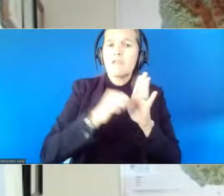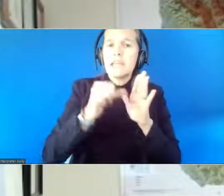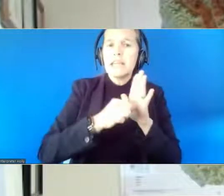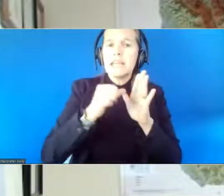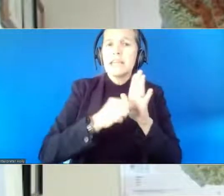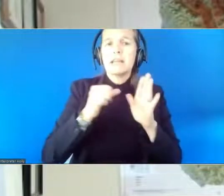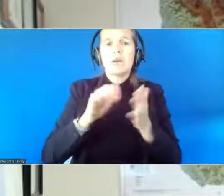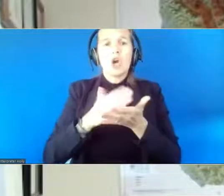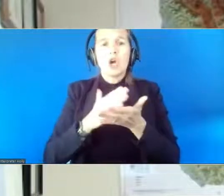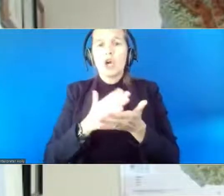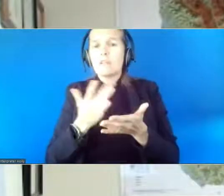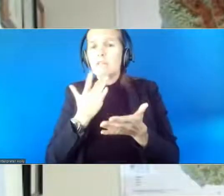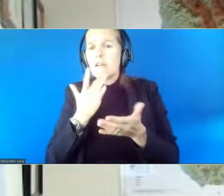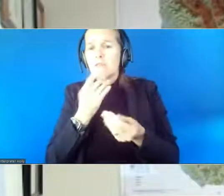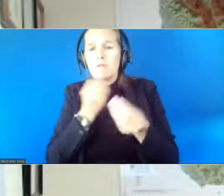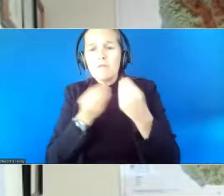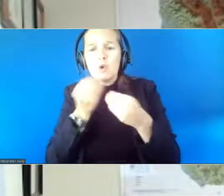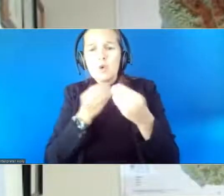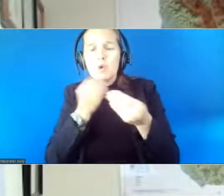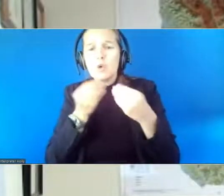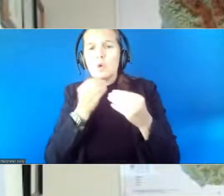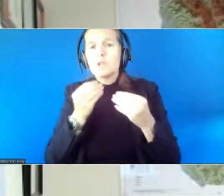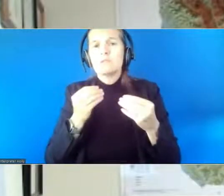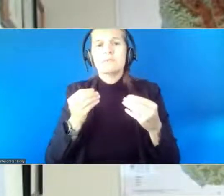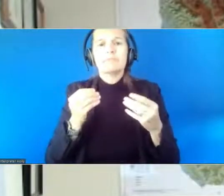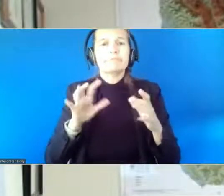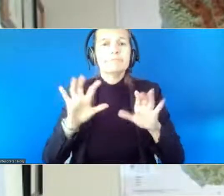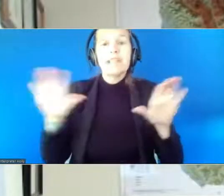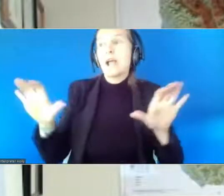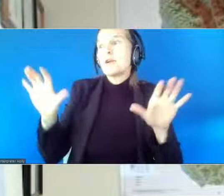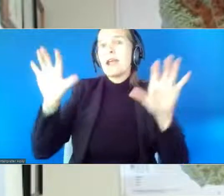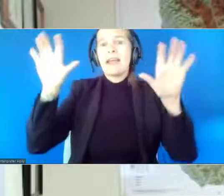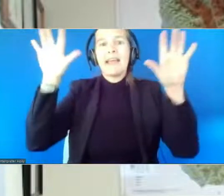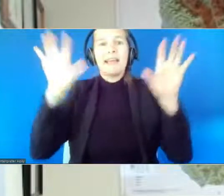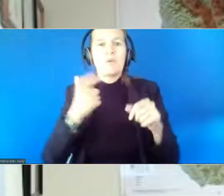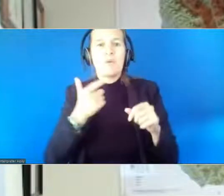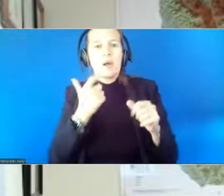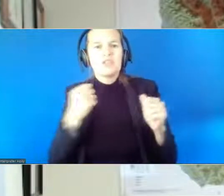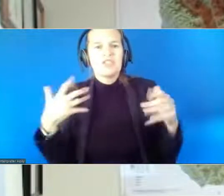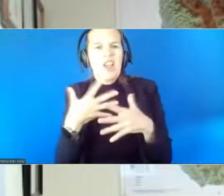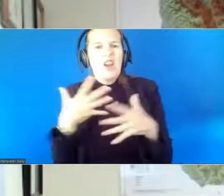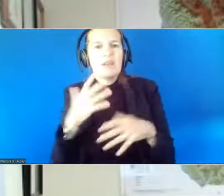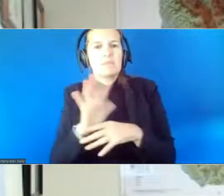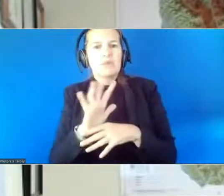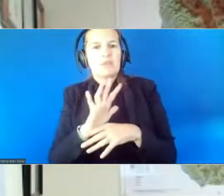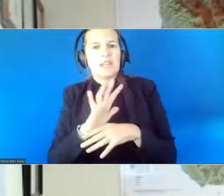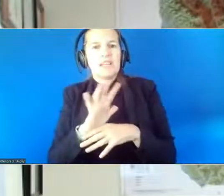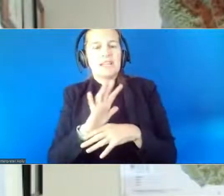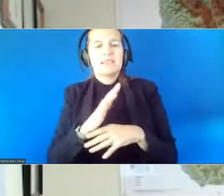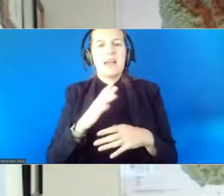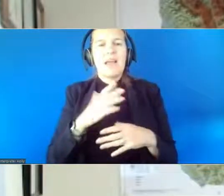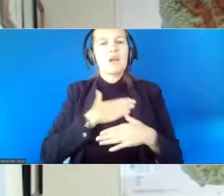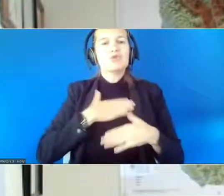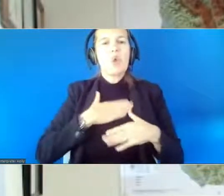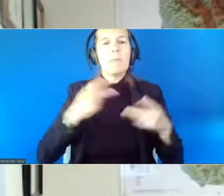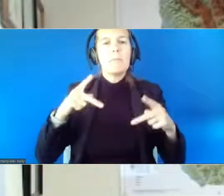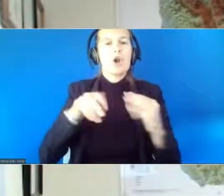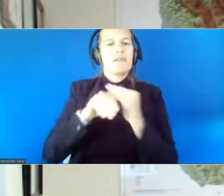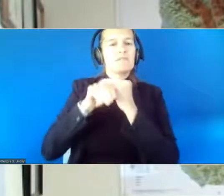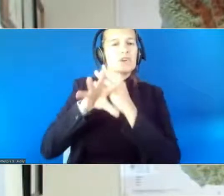family holiday foods, decorate, watch scary movies, enjoy virtual parties, but keep